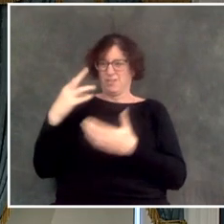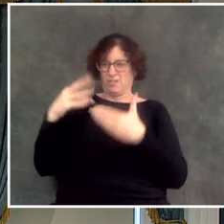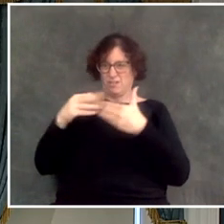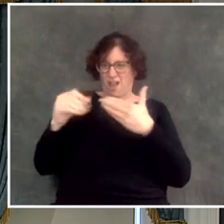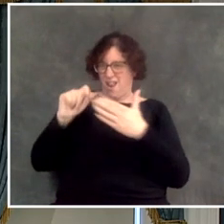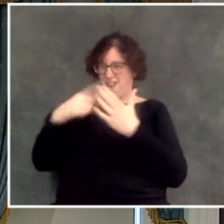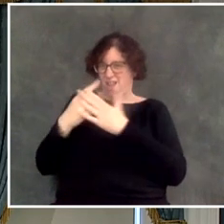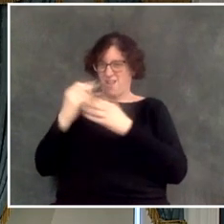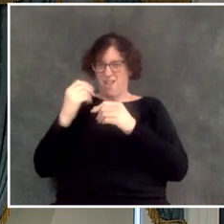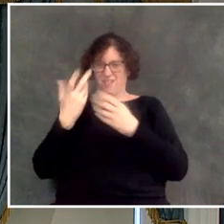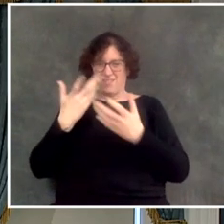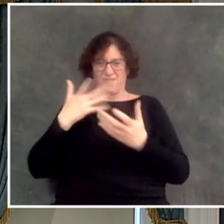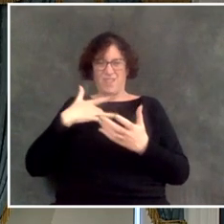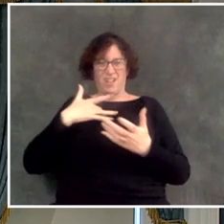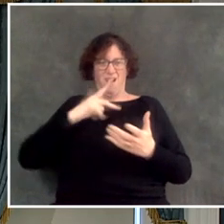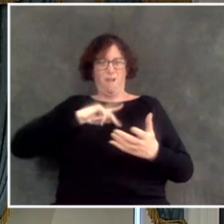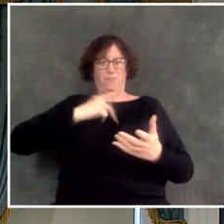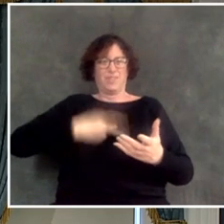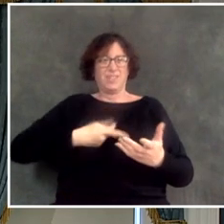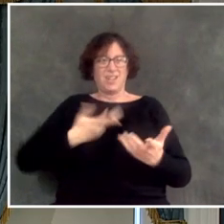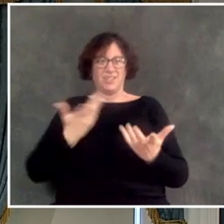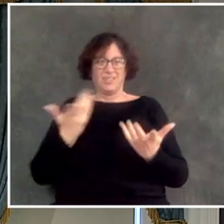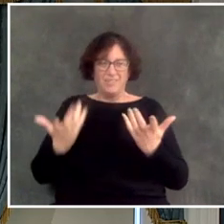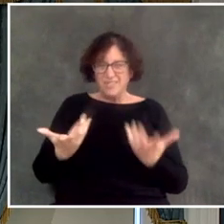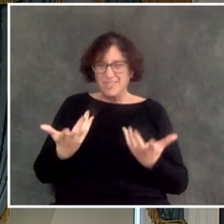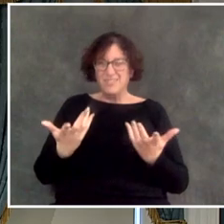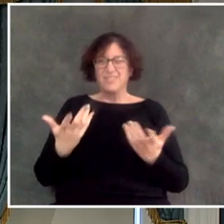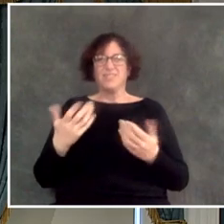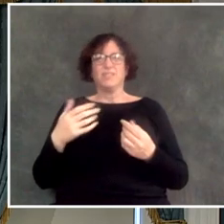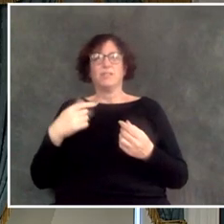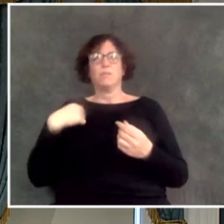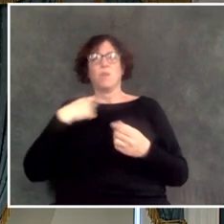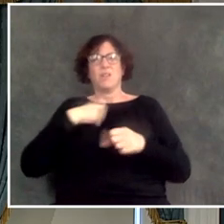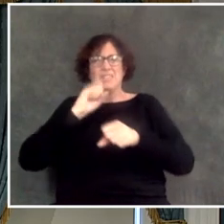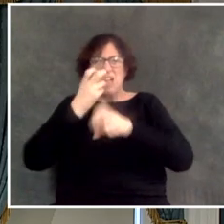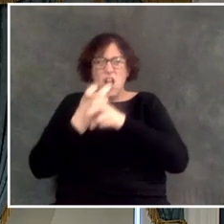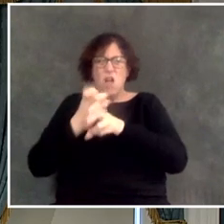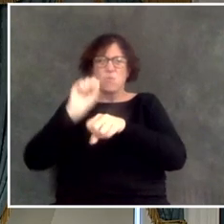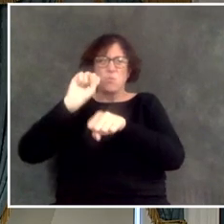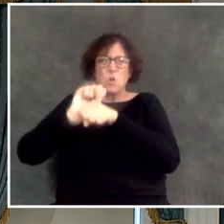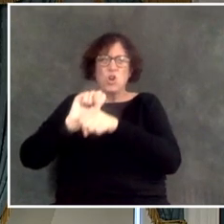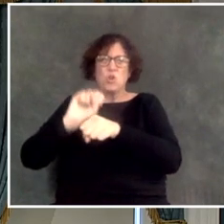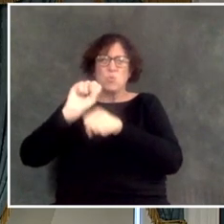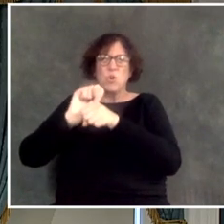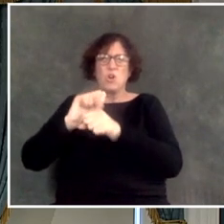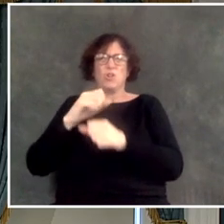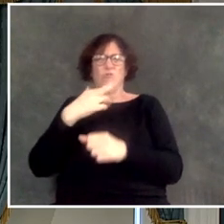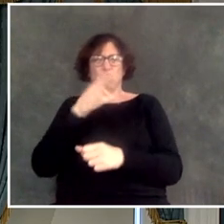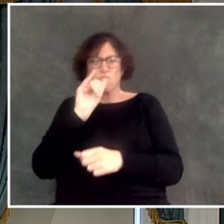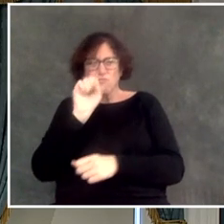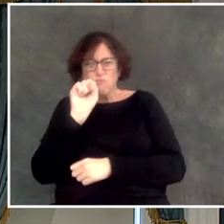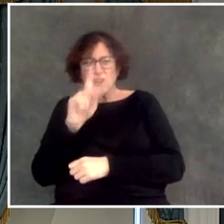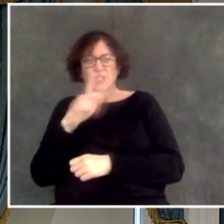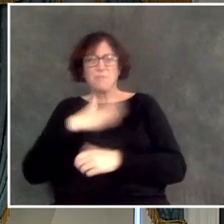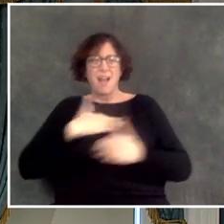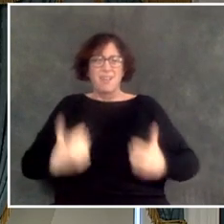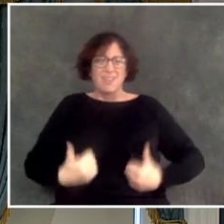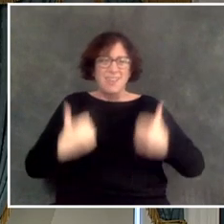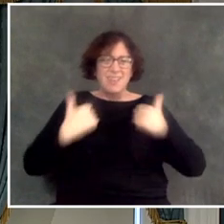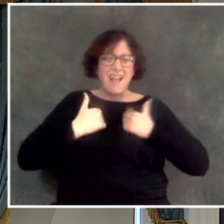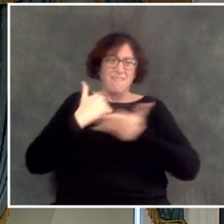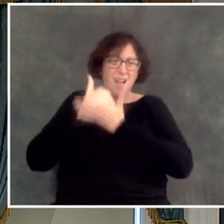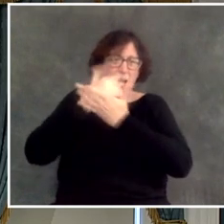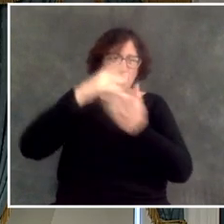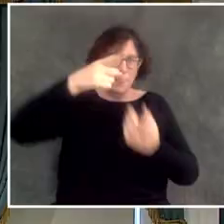that it's shameful. Their salary of $16 an hour for the work they're doing is shameful. What's your response to that? Henry,